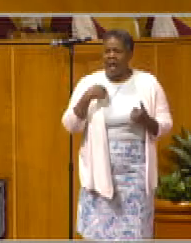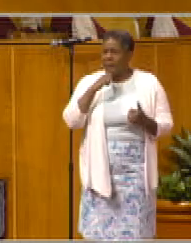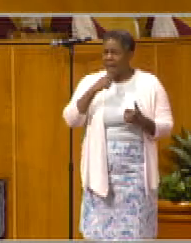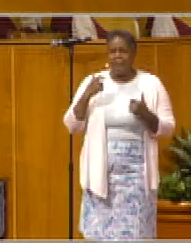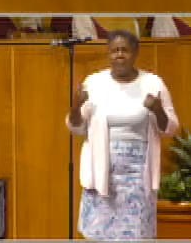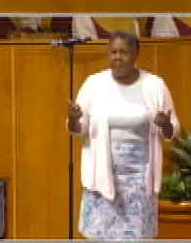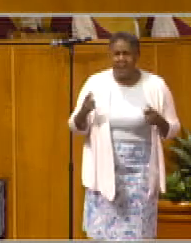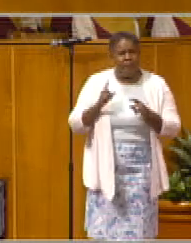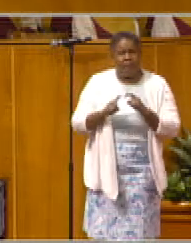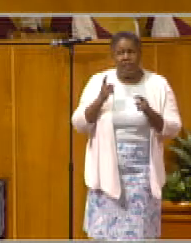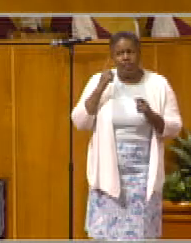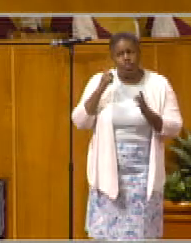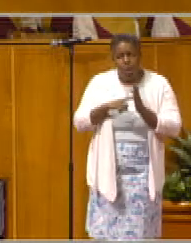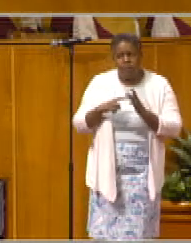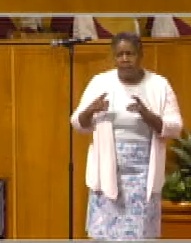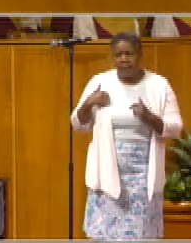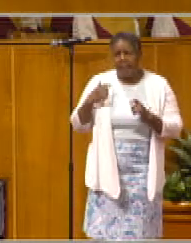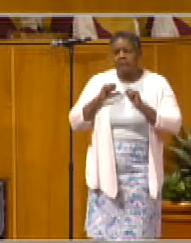anyway.